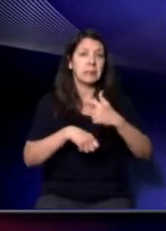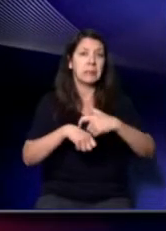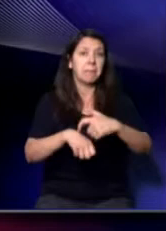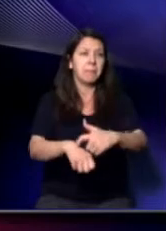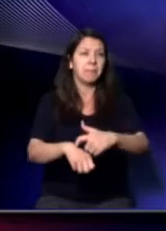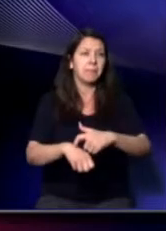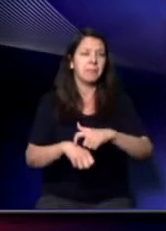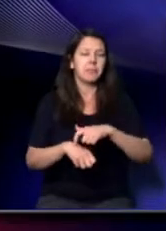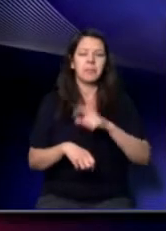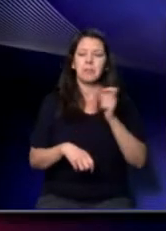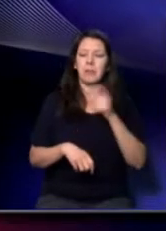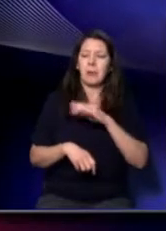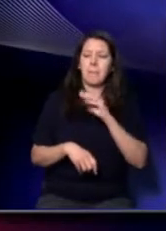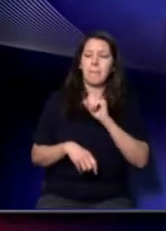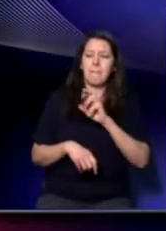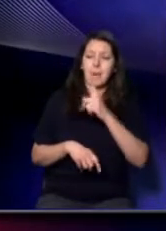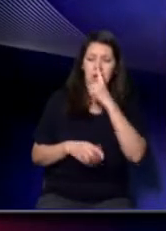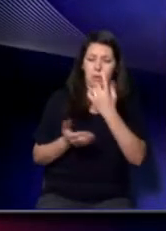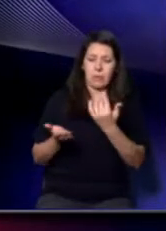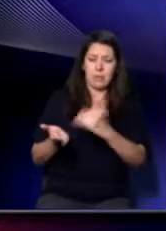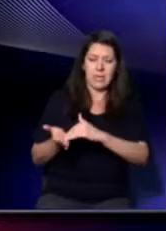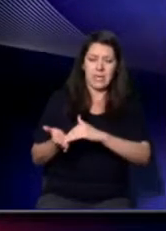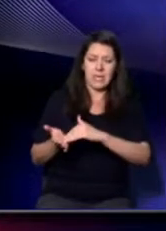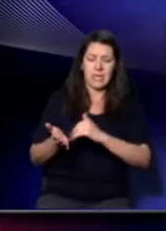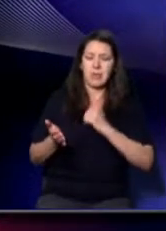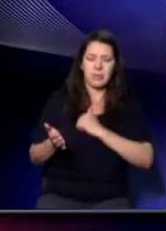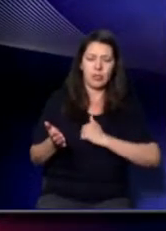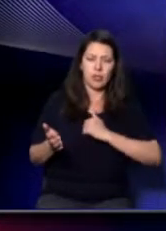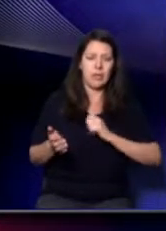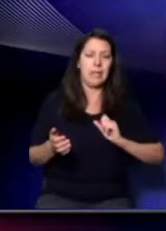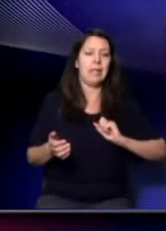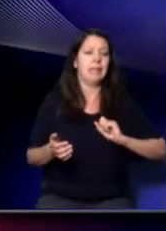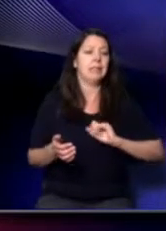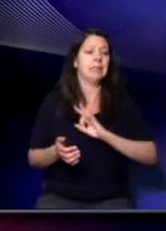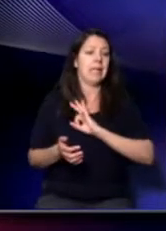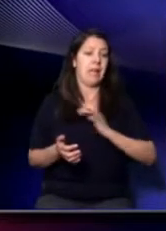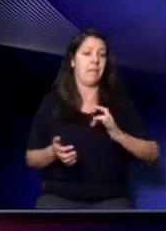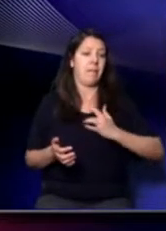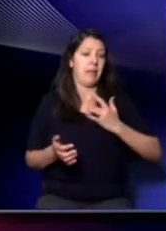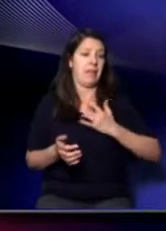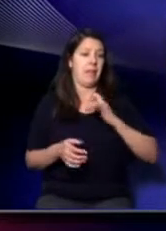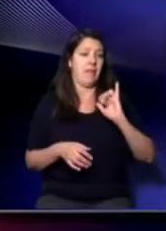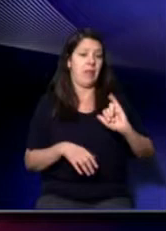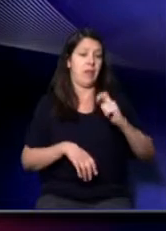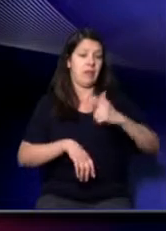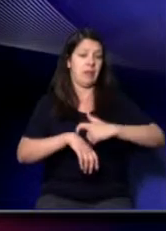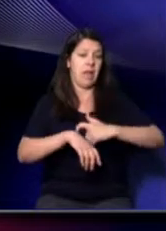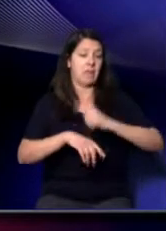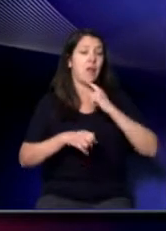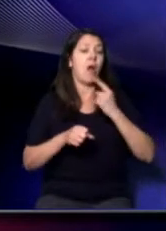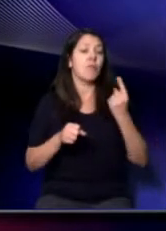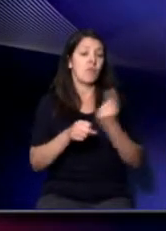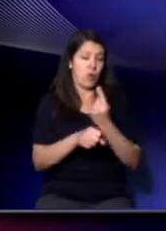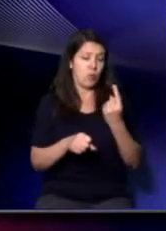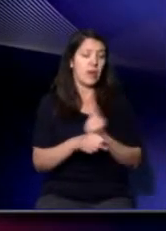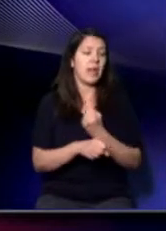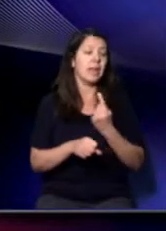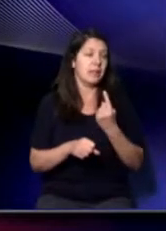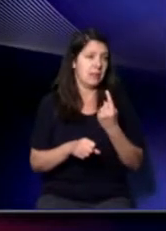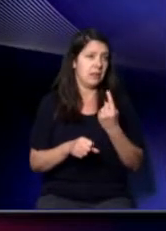Mark, can you repeat that, please? I'm sorry, that the staff believes that those times are appropriate to cover things in